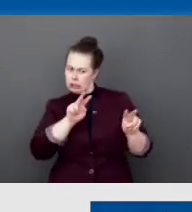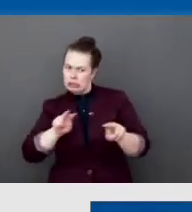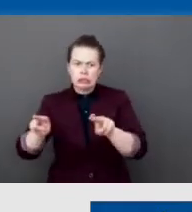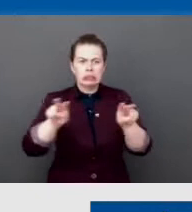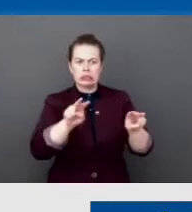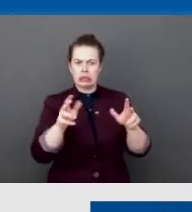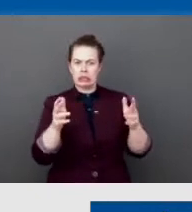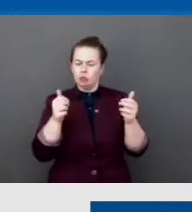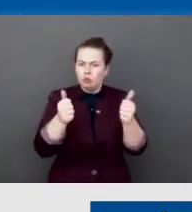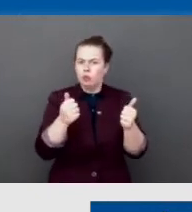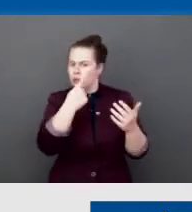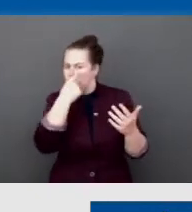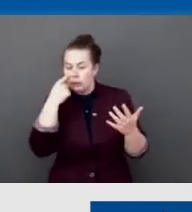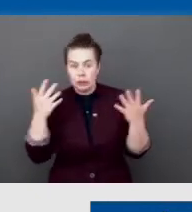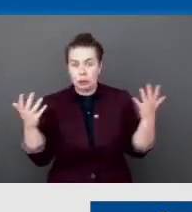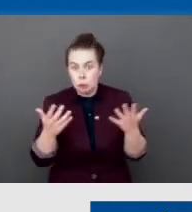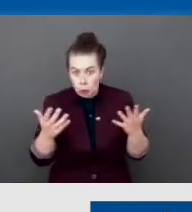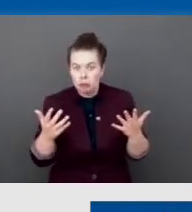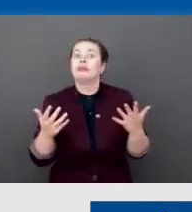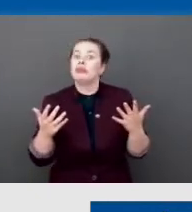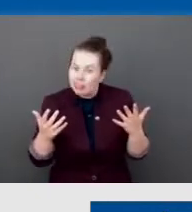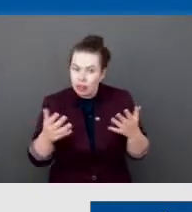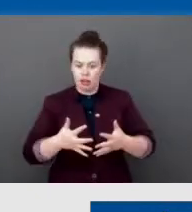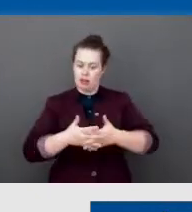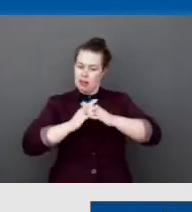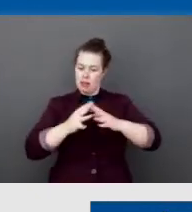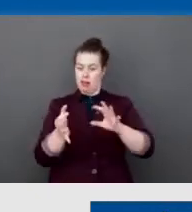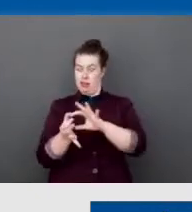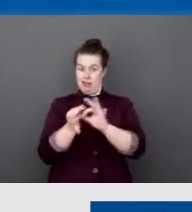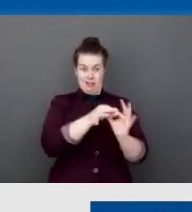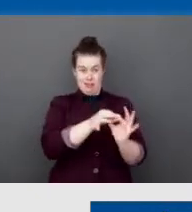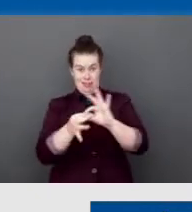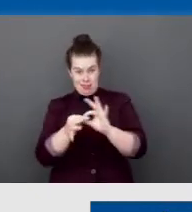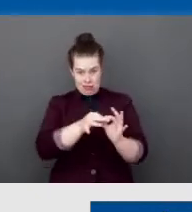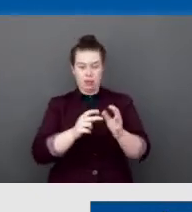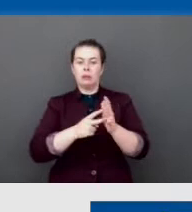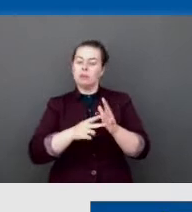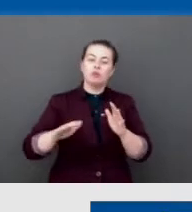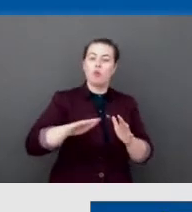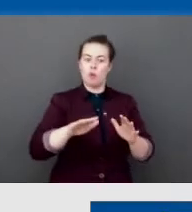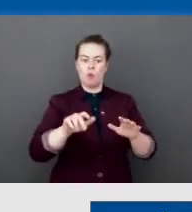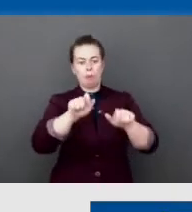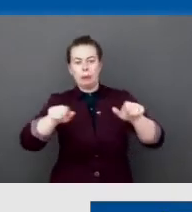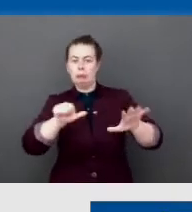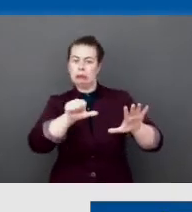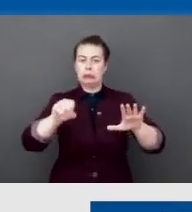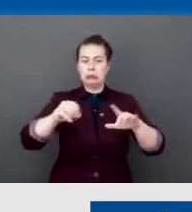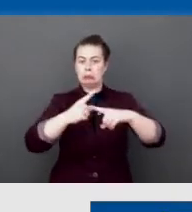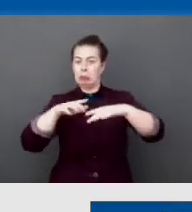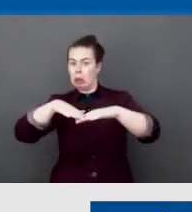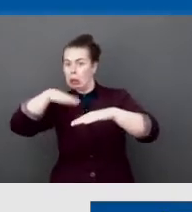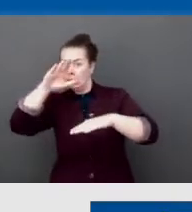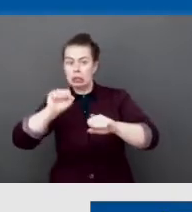to ensure older citizens get the same level of care right across the whole spectrum of the EU. And that must be